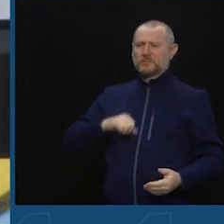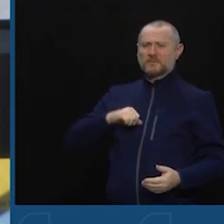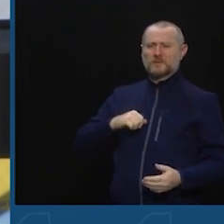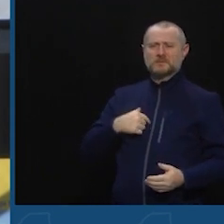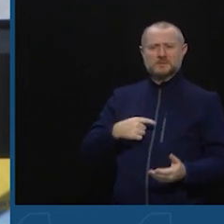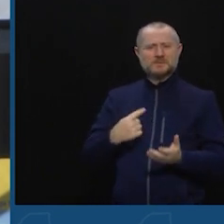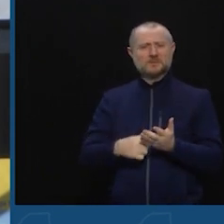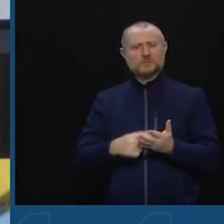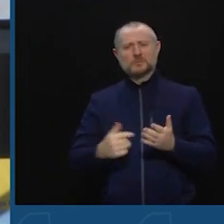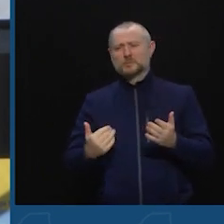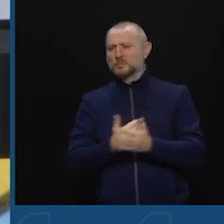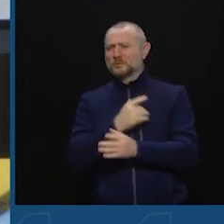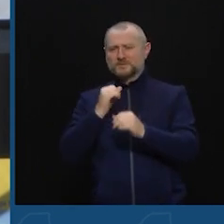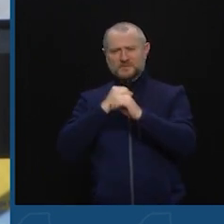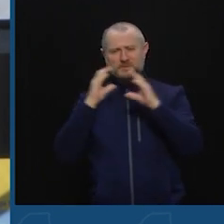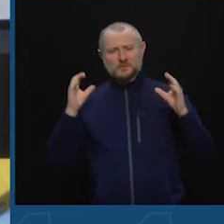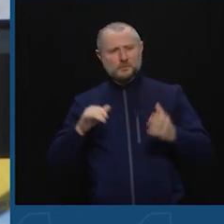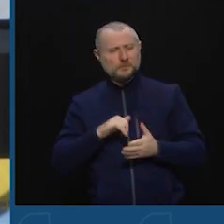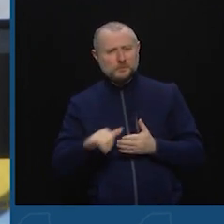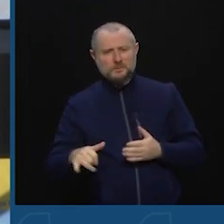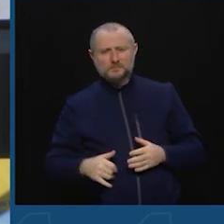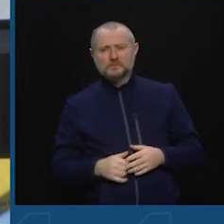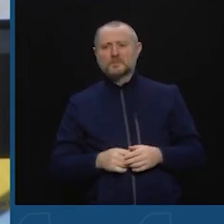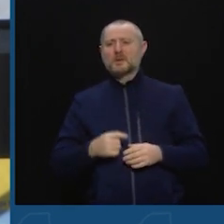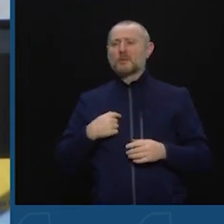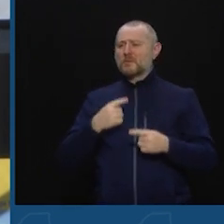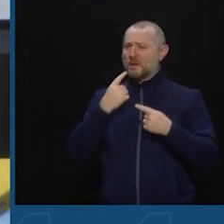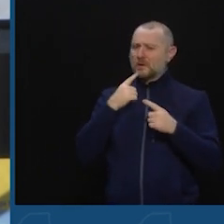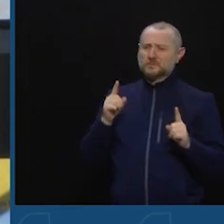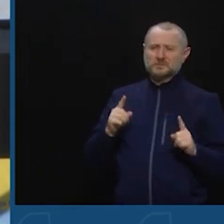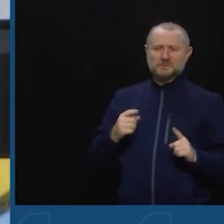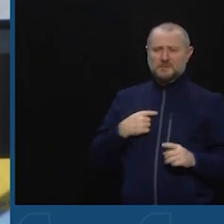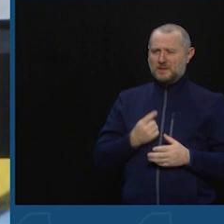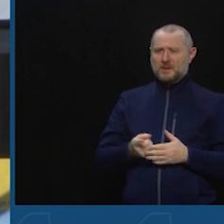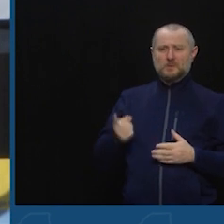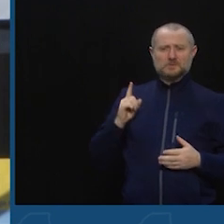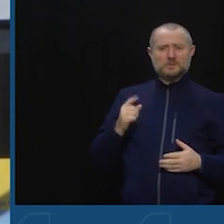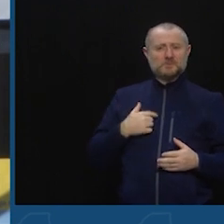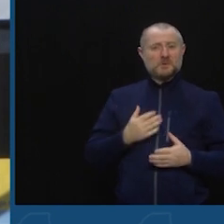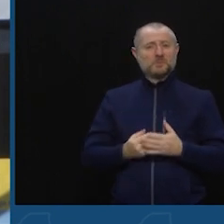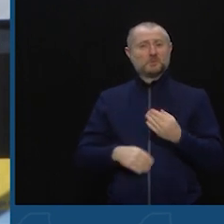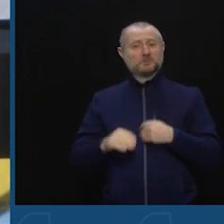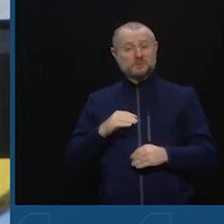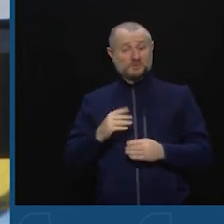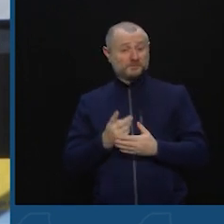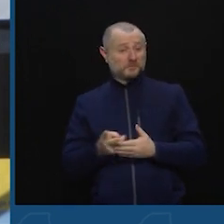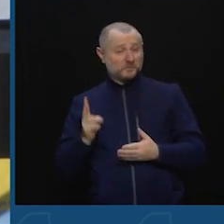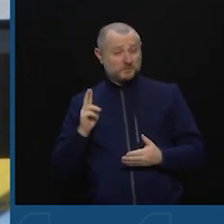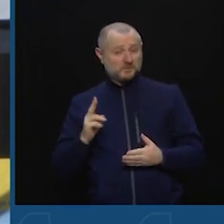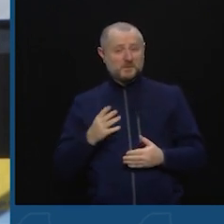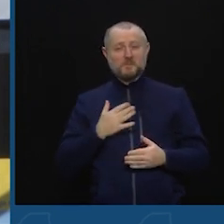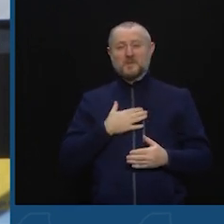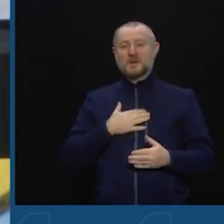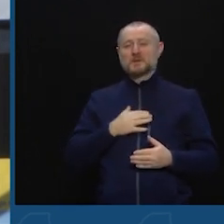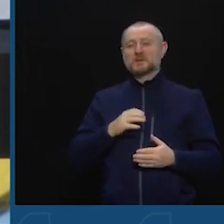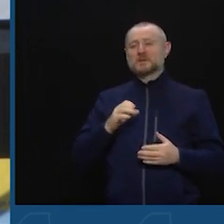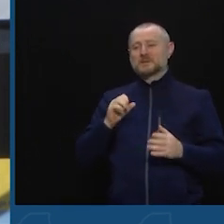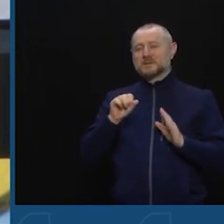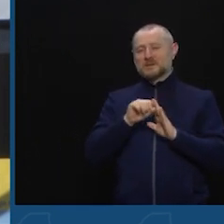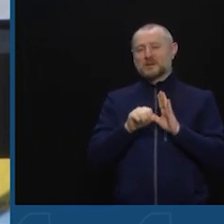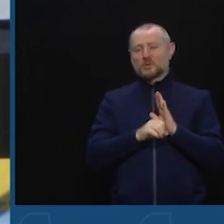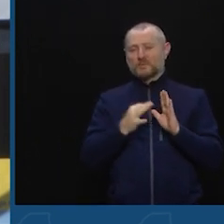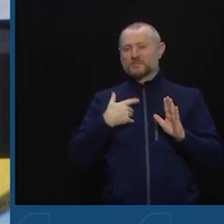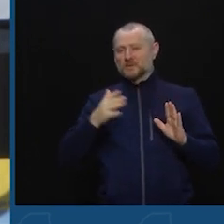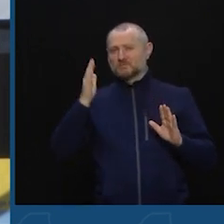new era for New York. And I announced this literally just a week ago in my budget and 2 weeks before that in my State of the State. We have to imagine